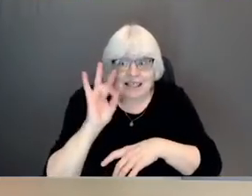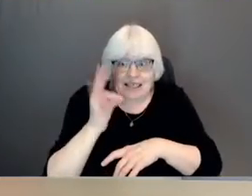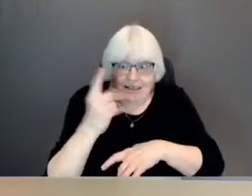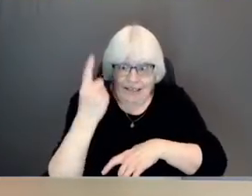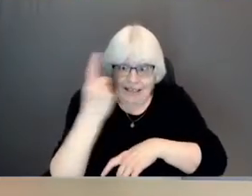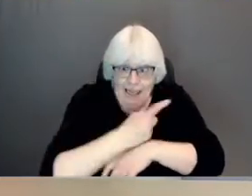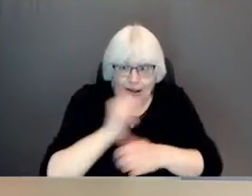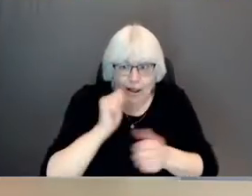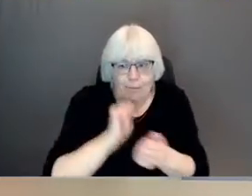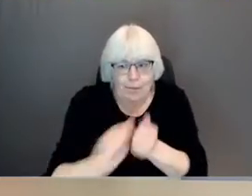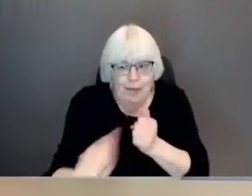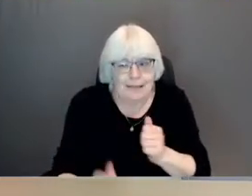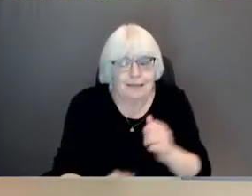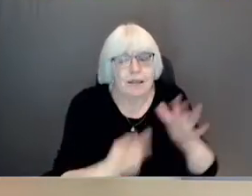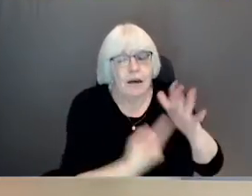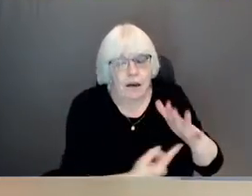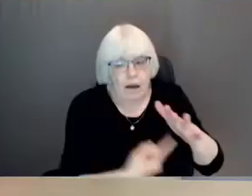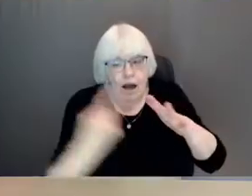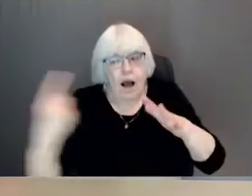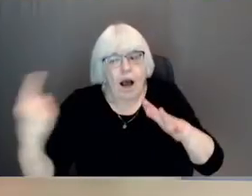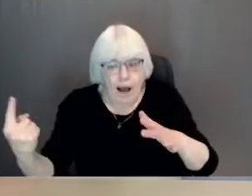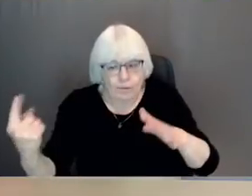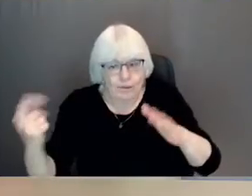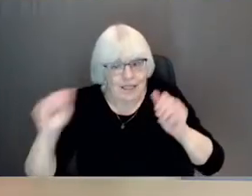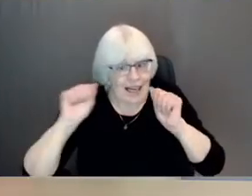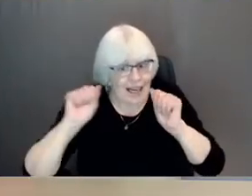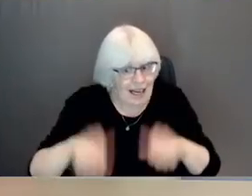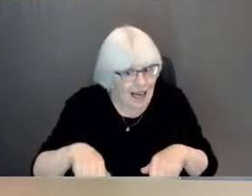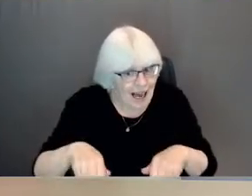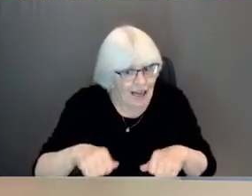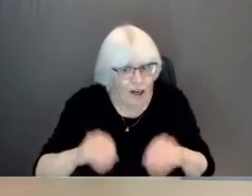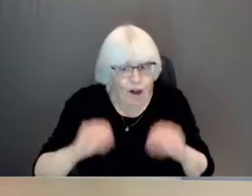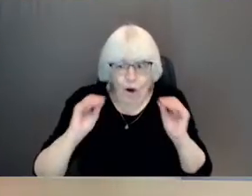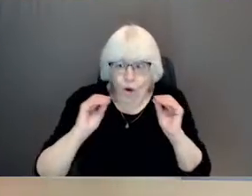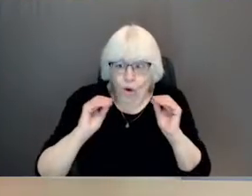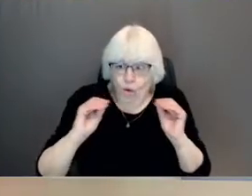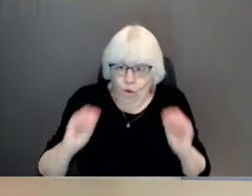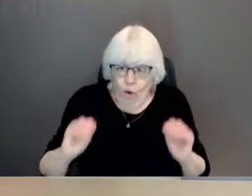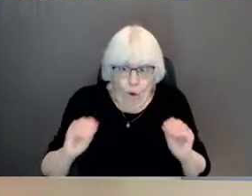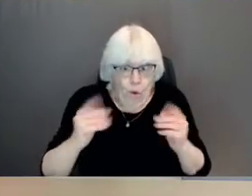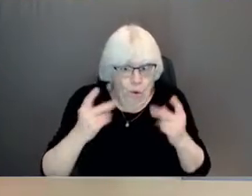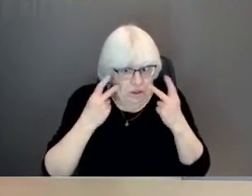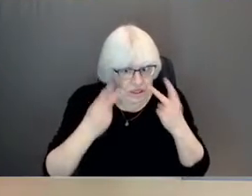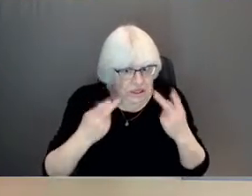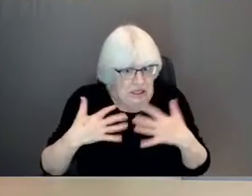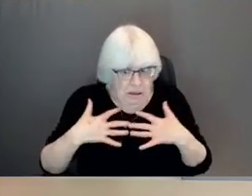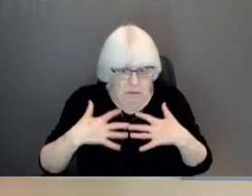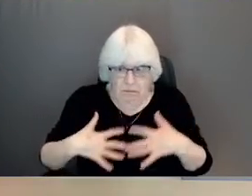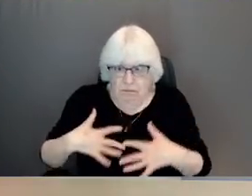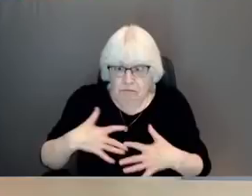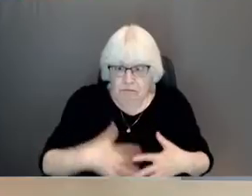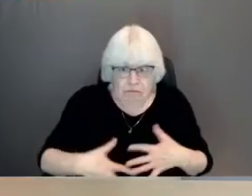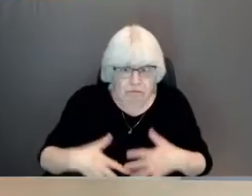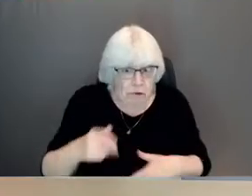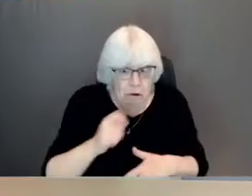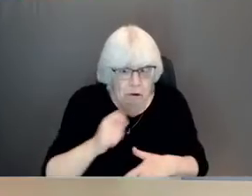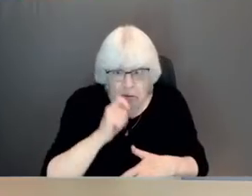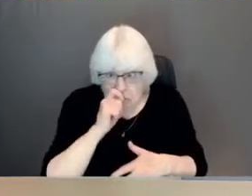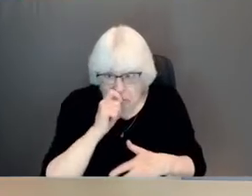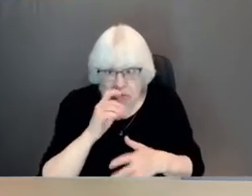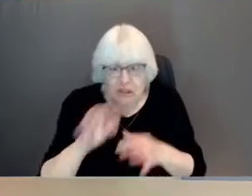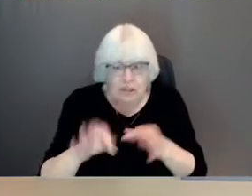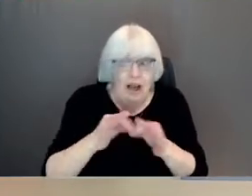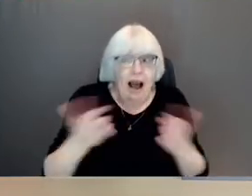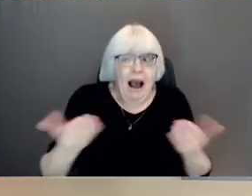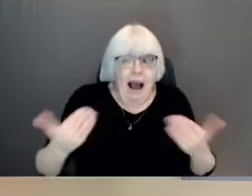clinic. They must monitor for symptoms of COVID-19 for an additional number of days and isolate and test if any